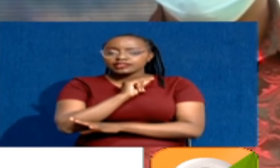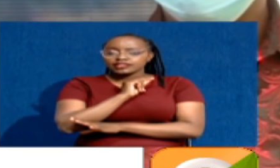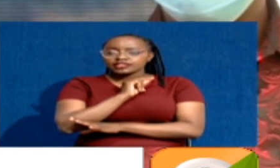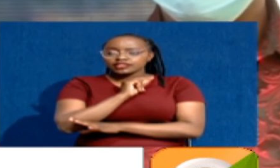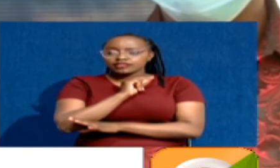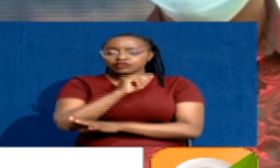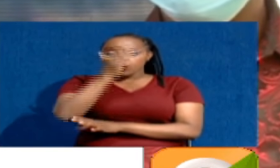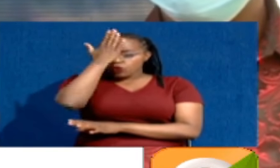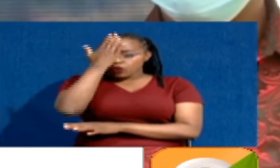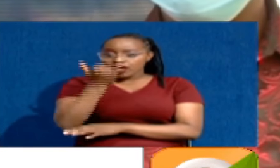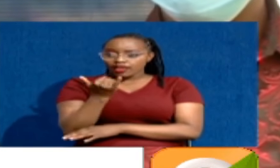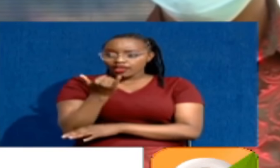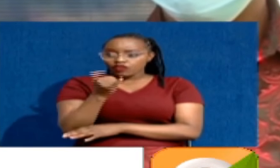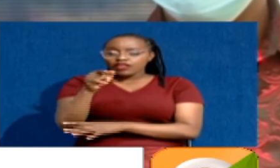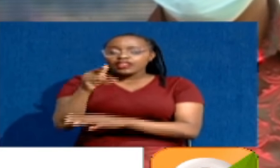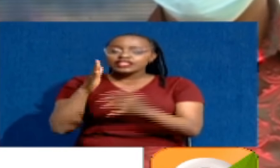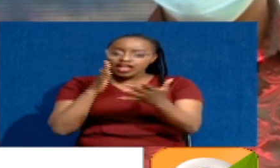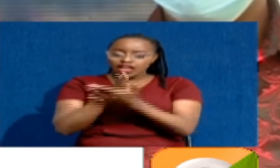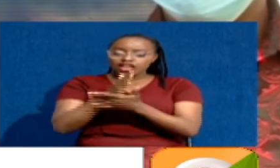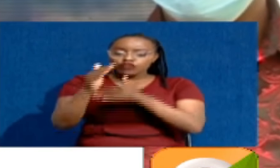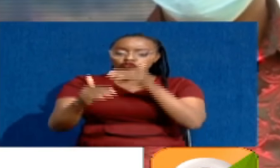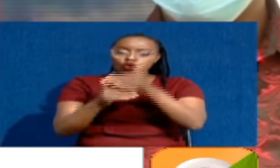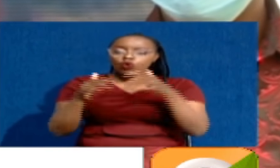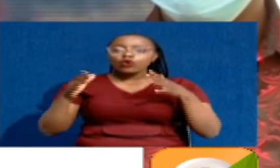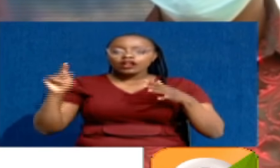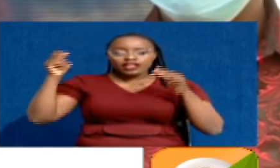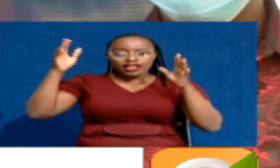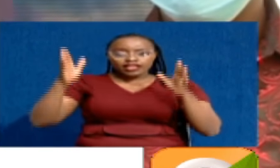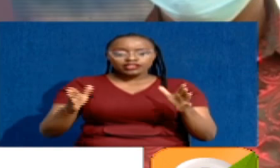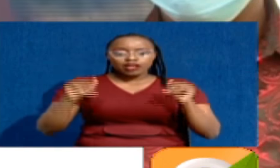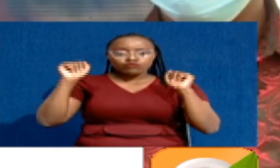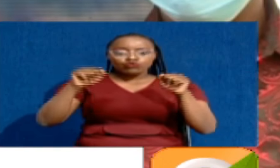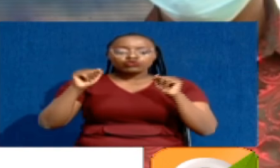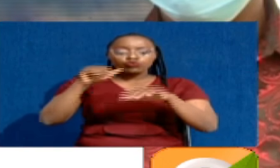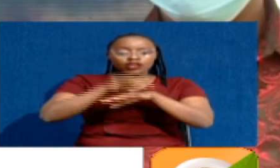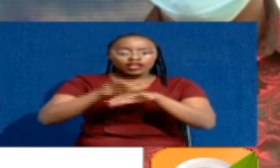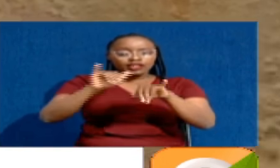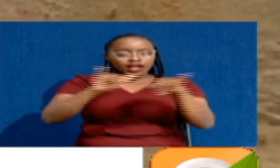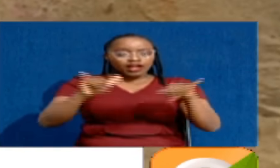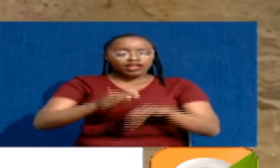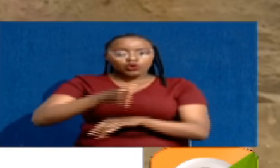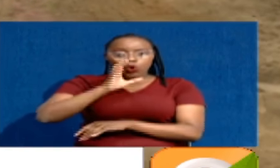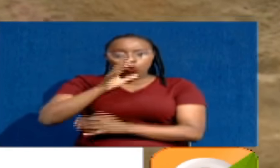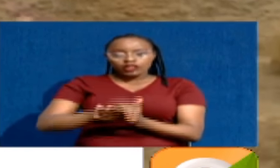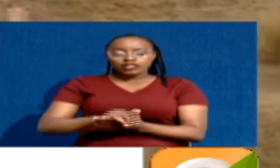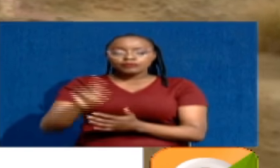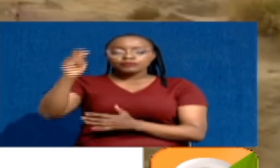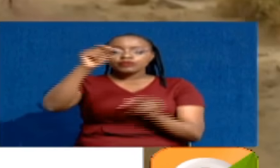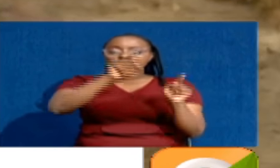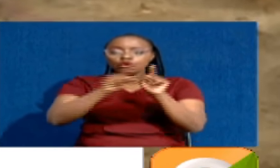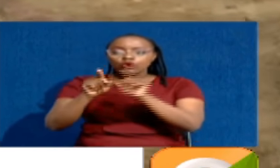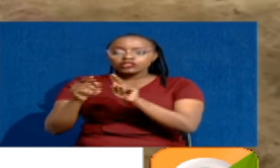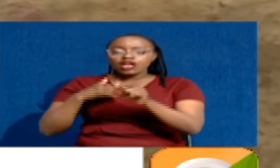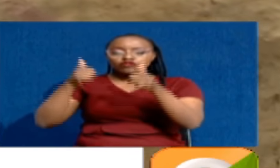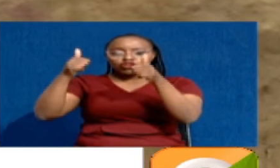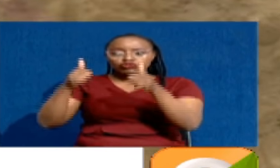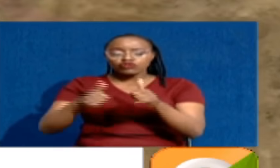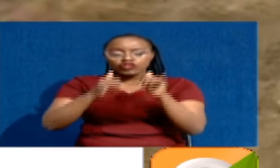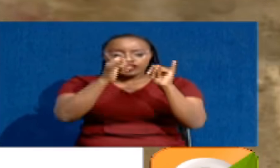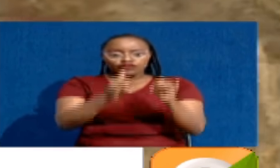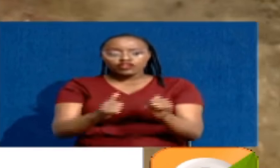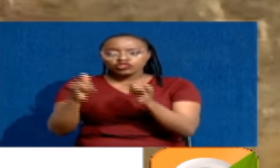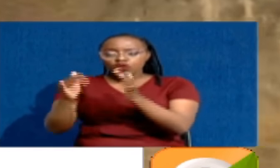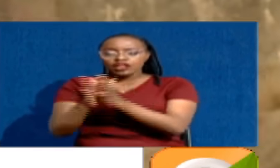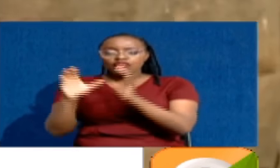kwa sababu ni haki ya kila Mkenya kuweza kupata maji safi. The president also putting on notice individuals and